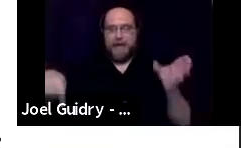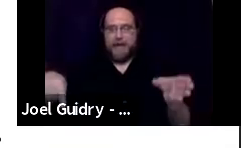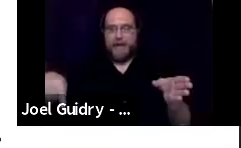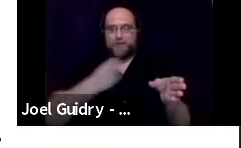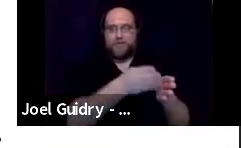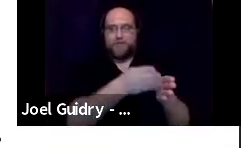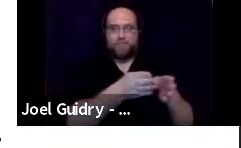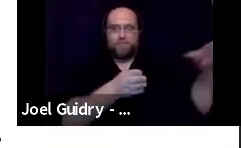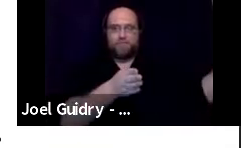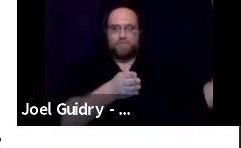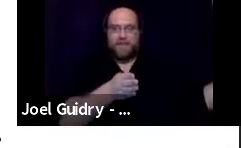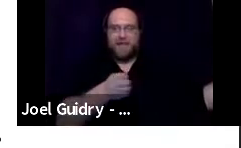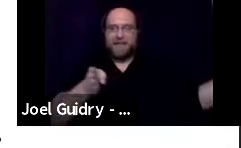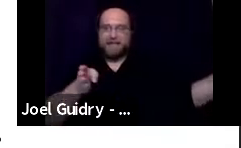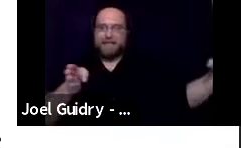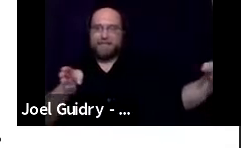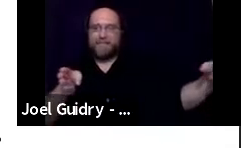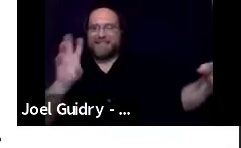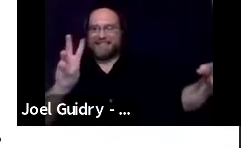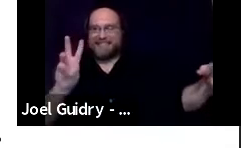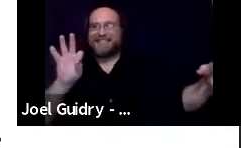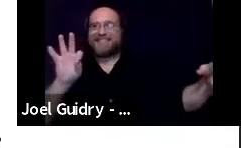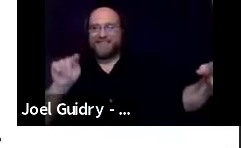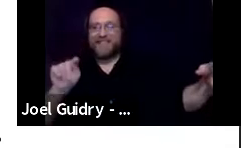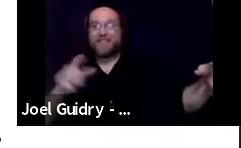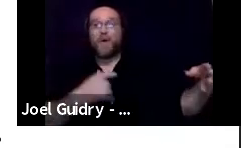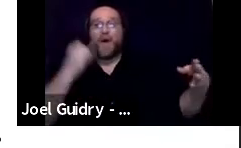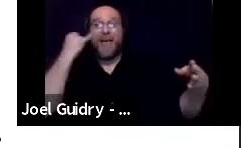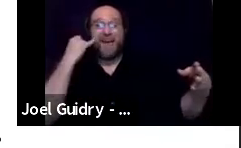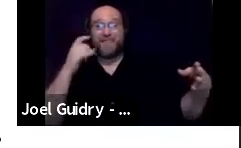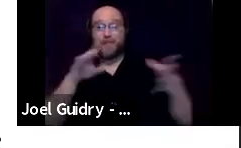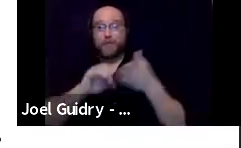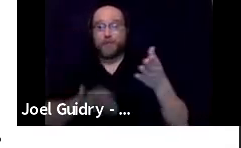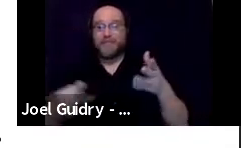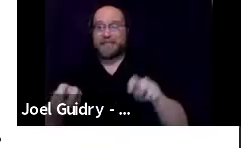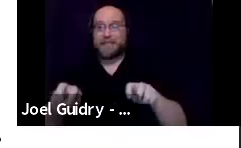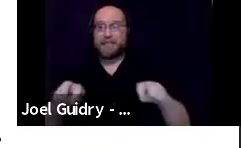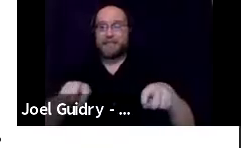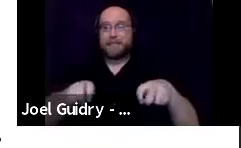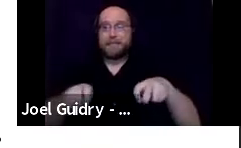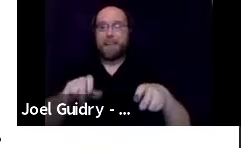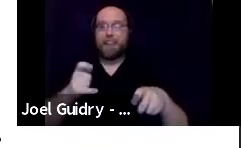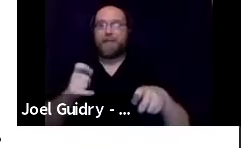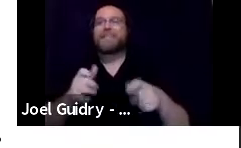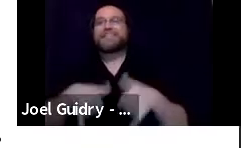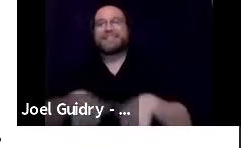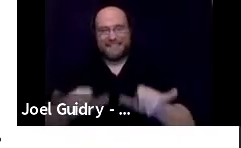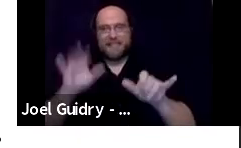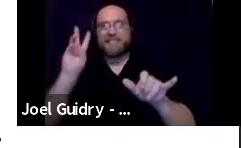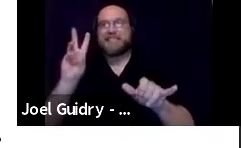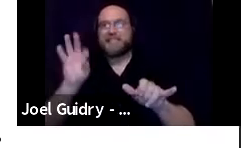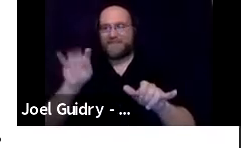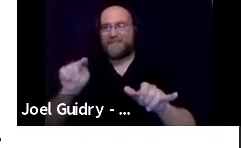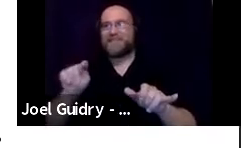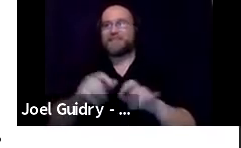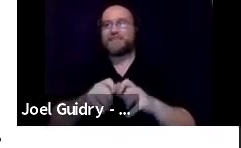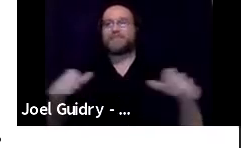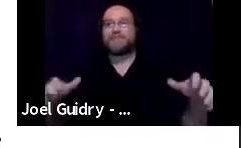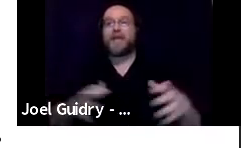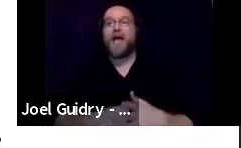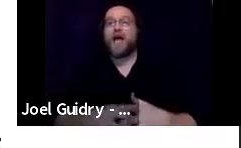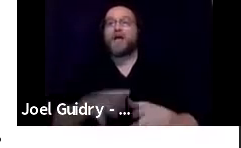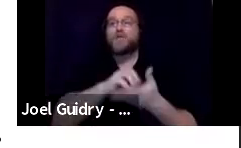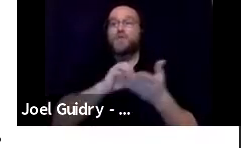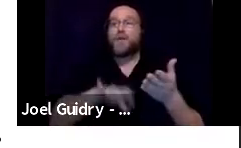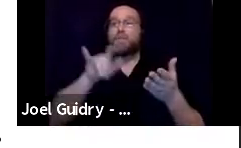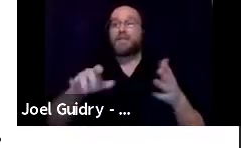seats, they're still maintaining 6 feet. Students should be placed in cohorts. Now, these cohorts are not every kid in the building. There's no